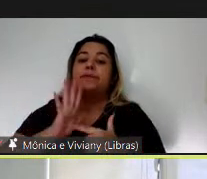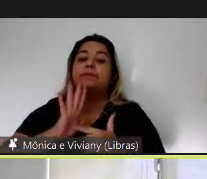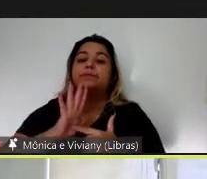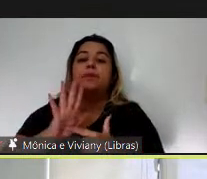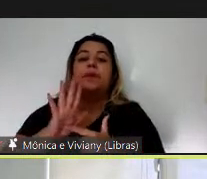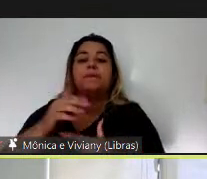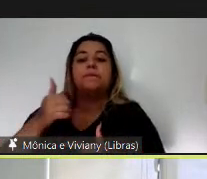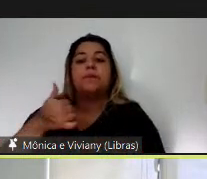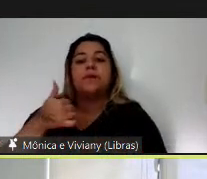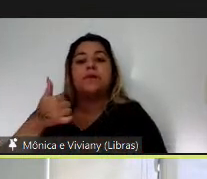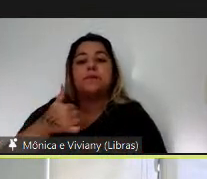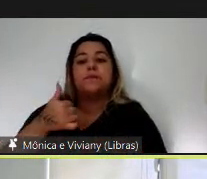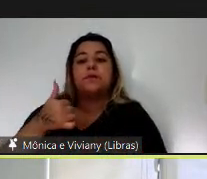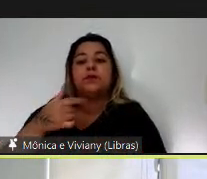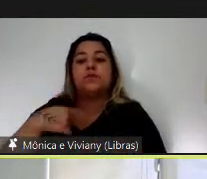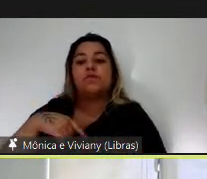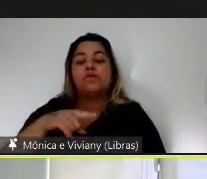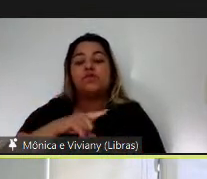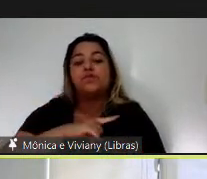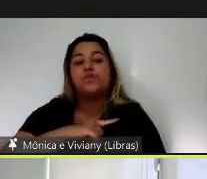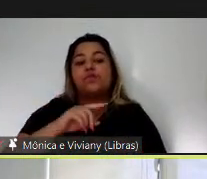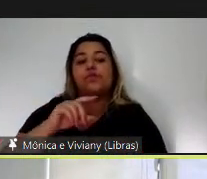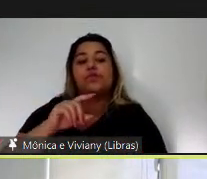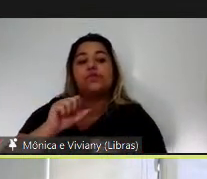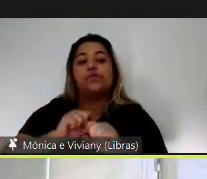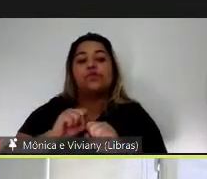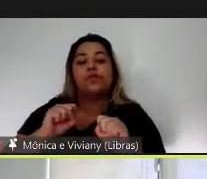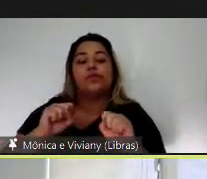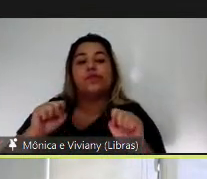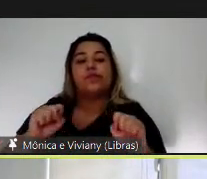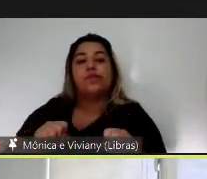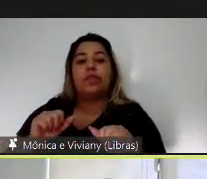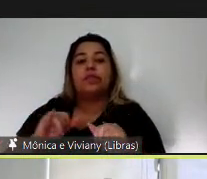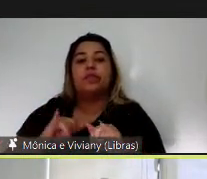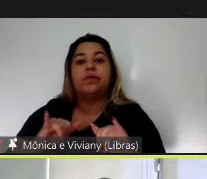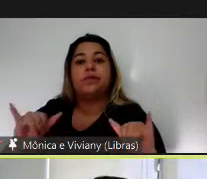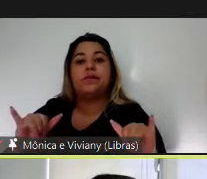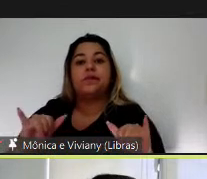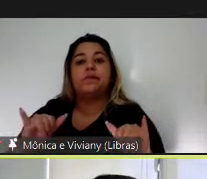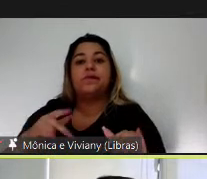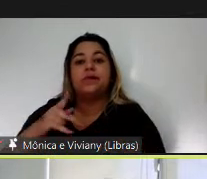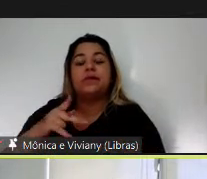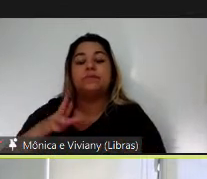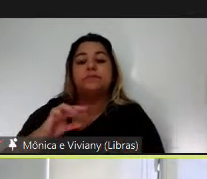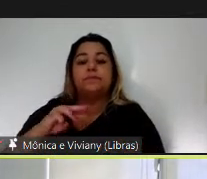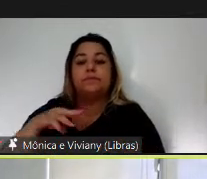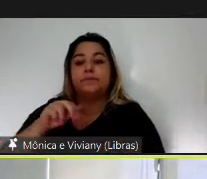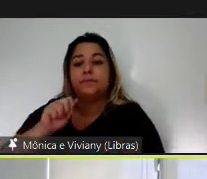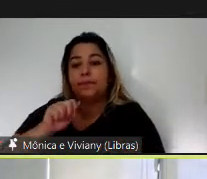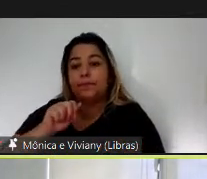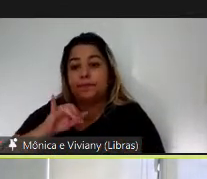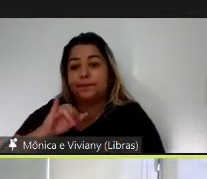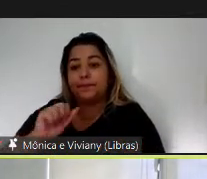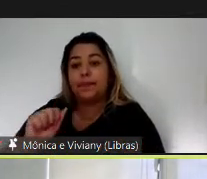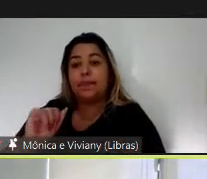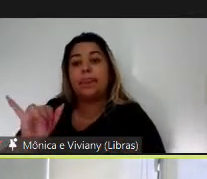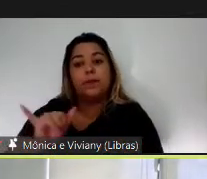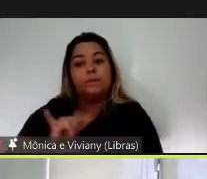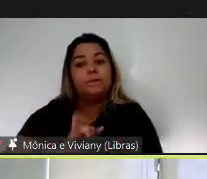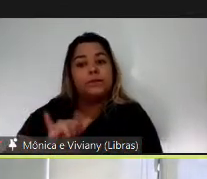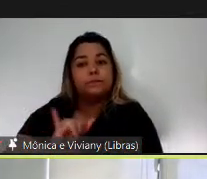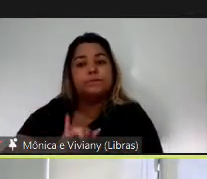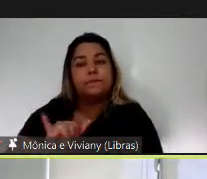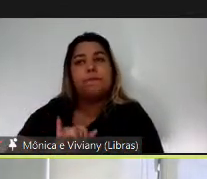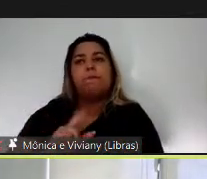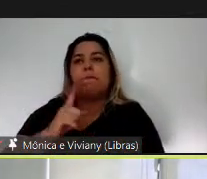highlights. First, our system of information from primary attention to health, which is